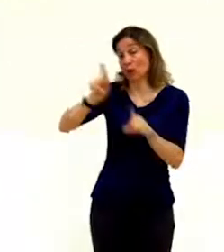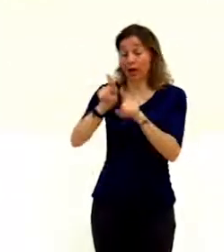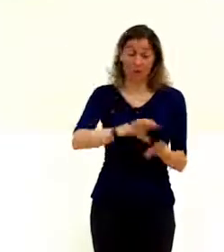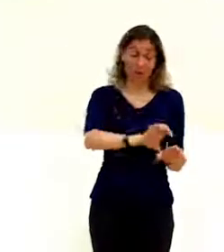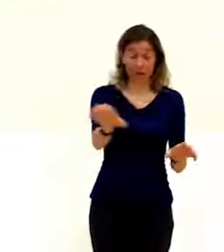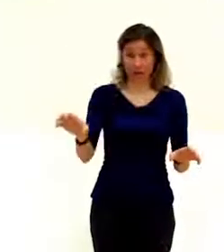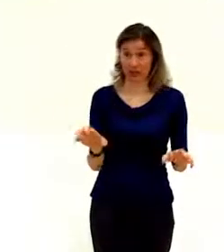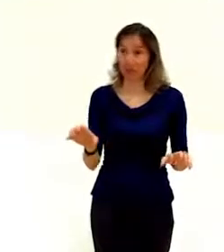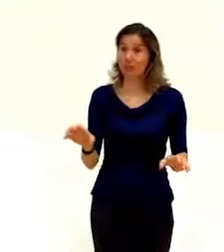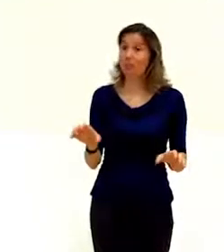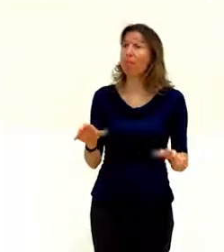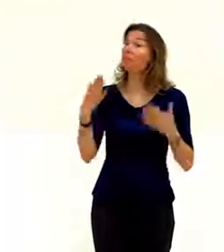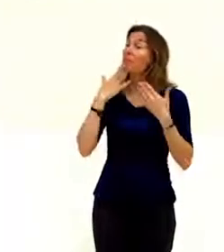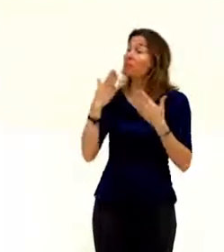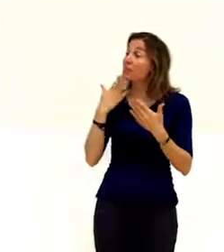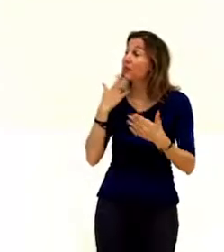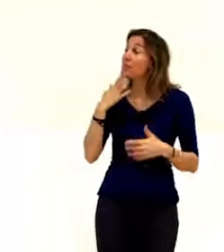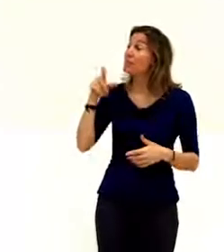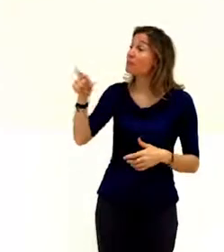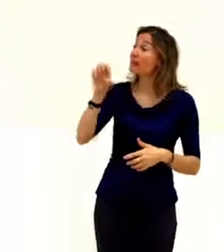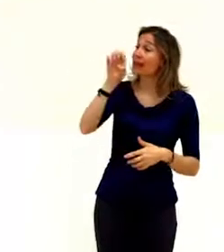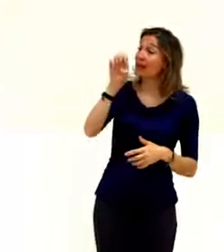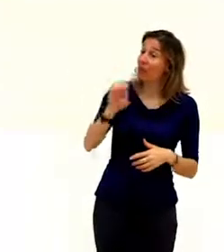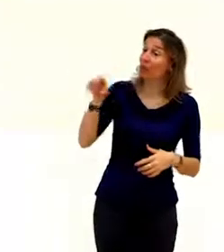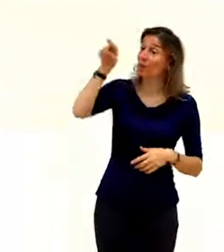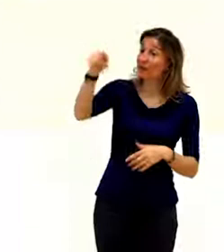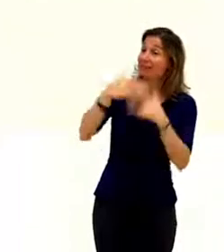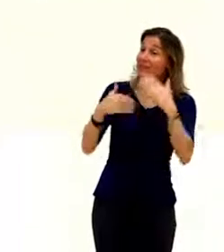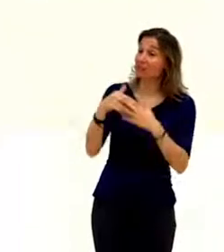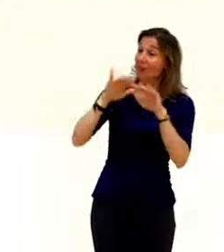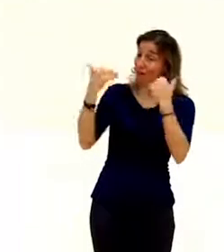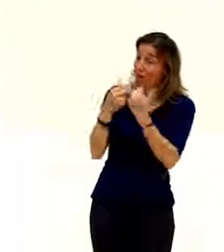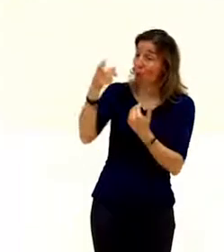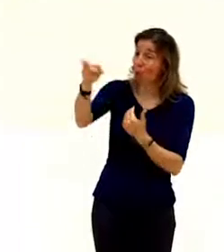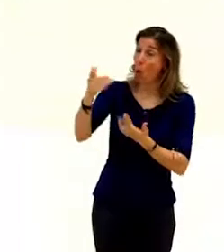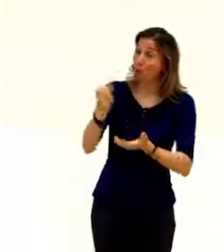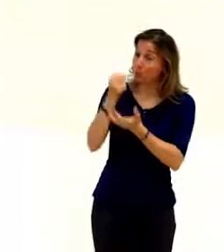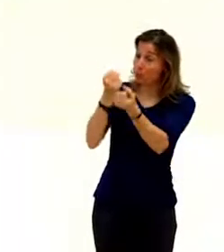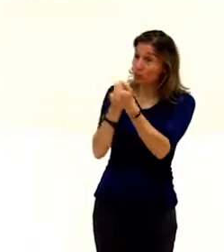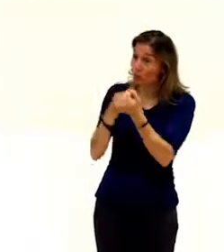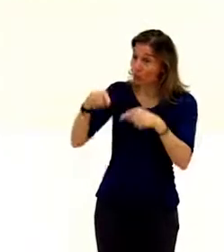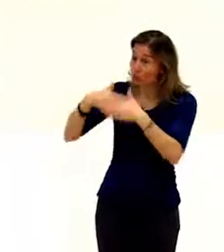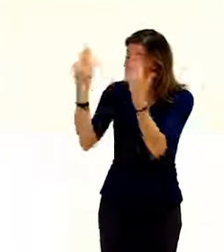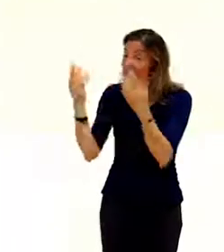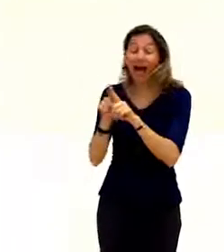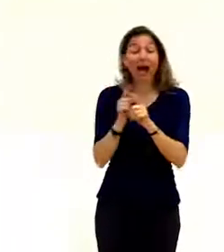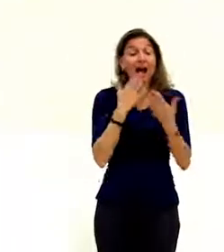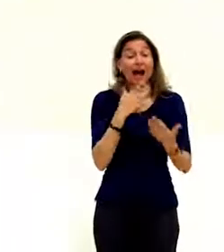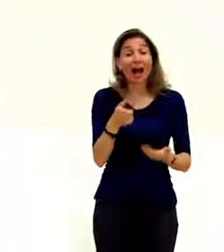the European Disability Forum and the European Commission for sponsoring such event. Special thanks for ERA